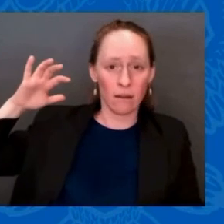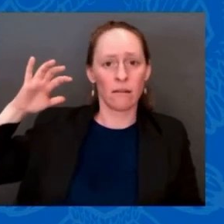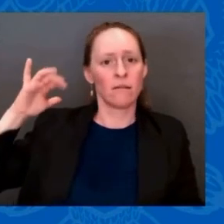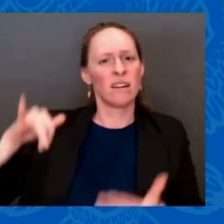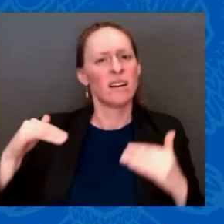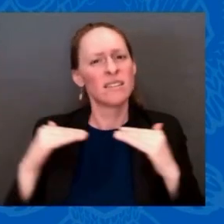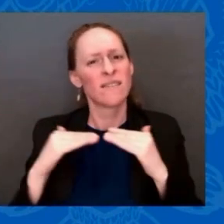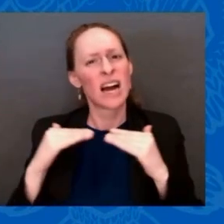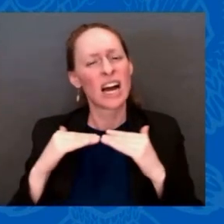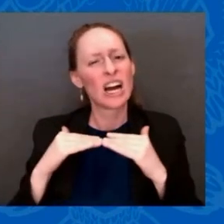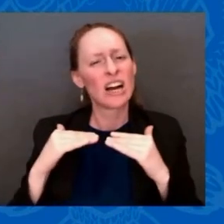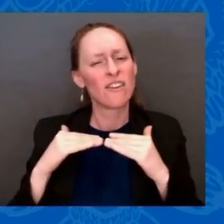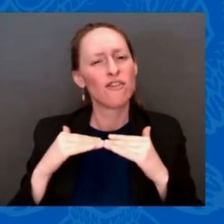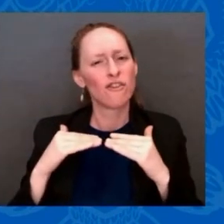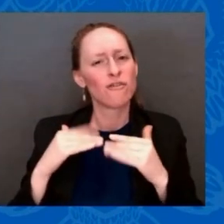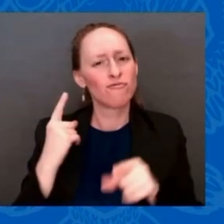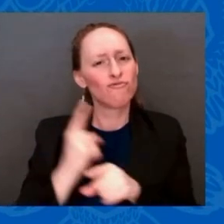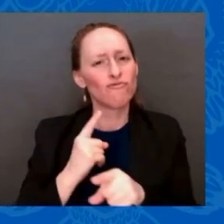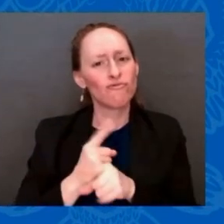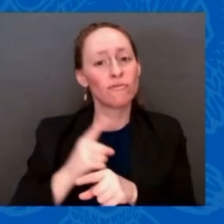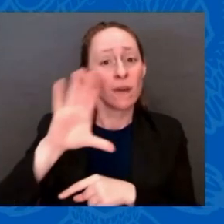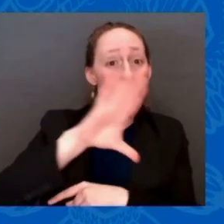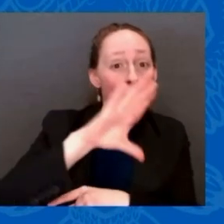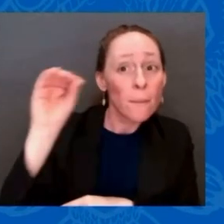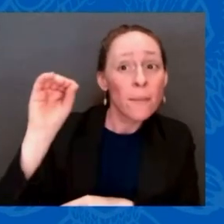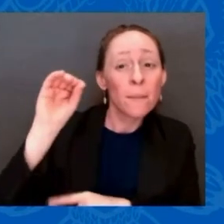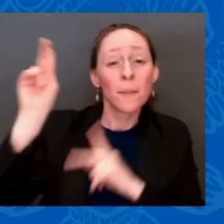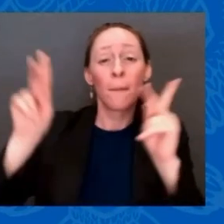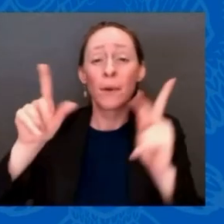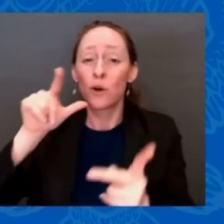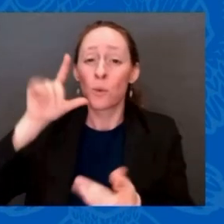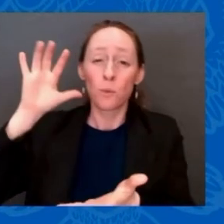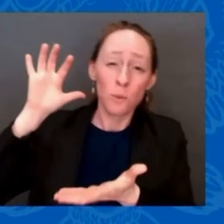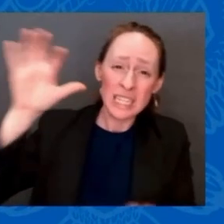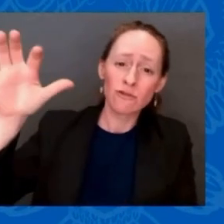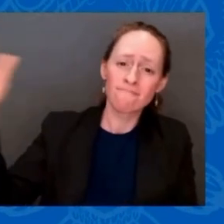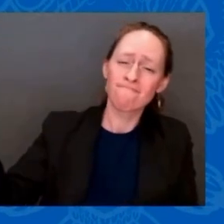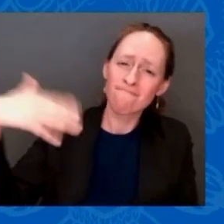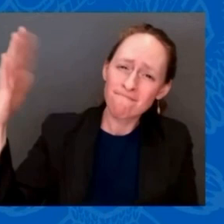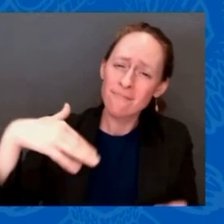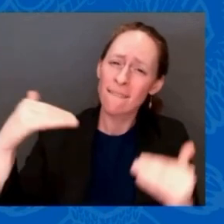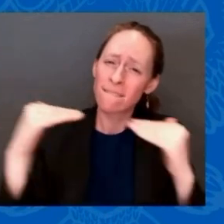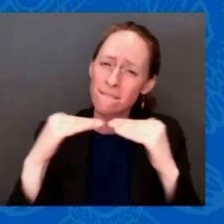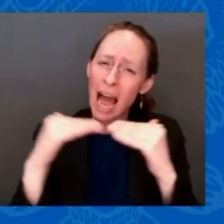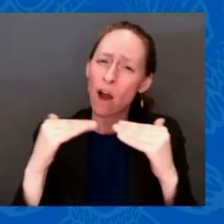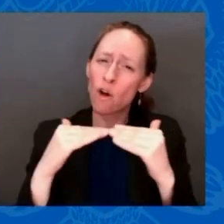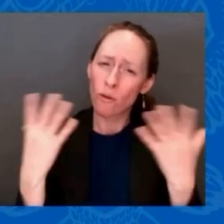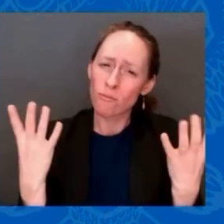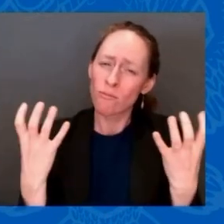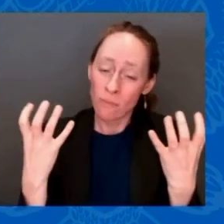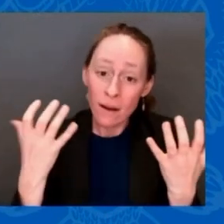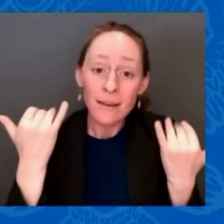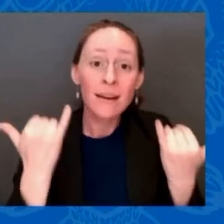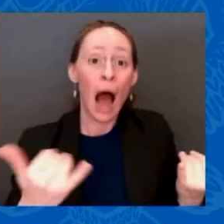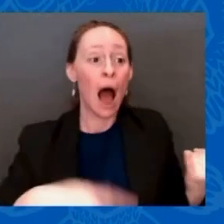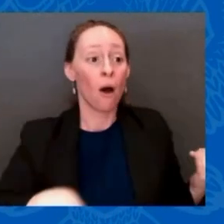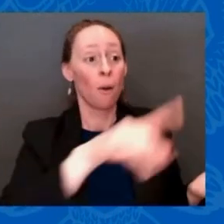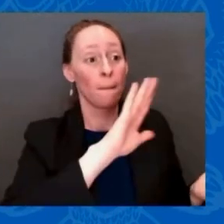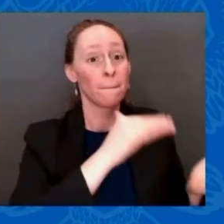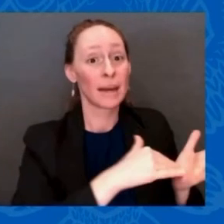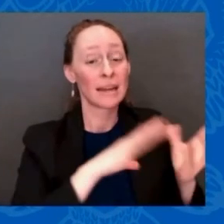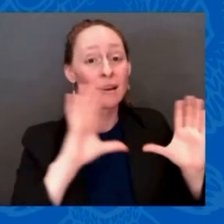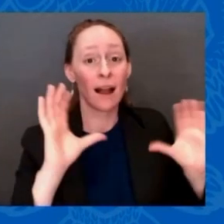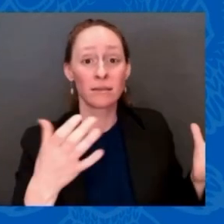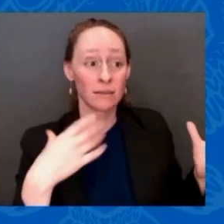without raising taxes at all on the middle class. I made a commitment when I got elected. No one in America